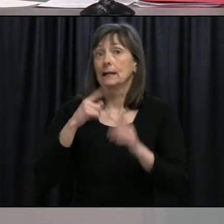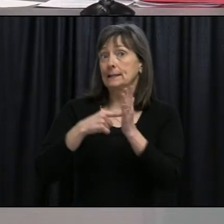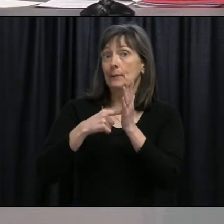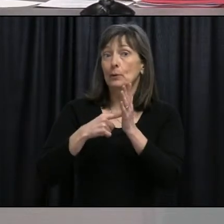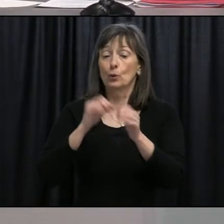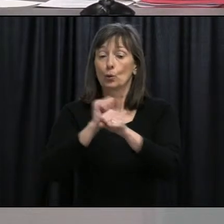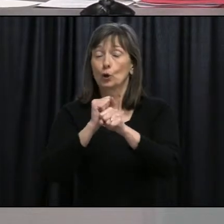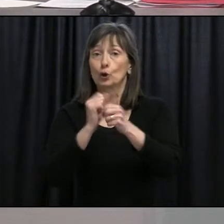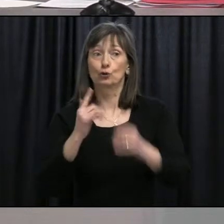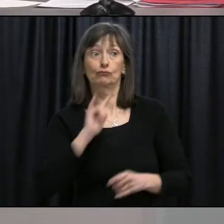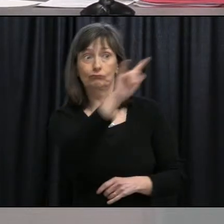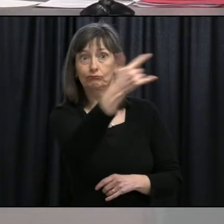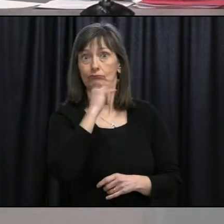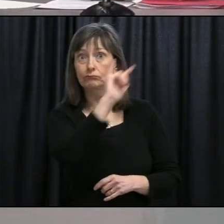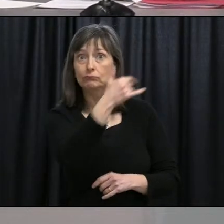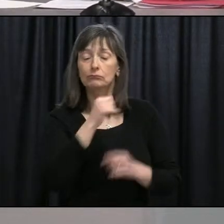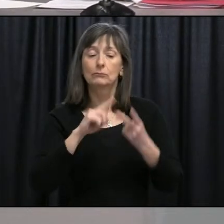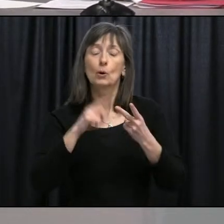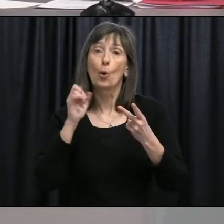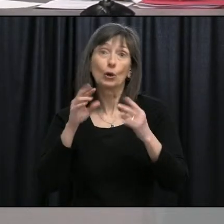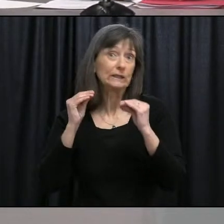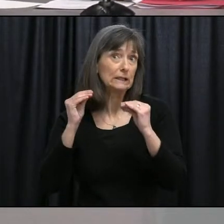will be vaccinated next?